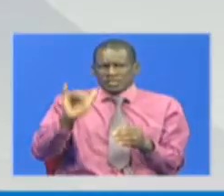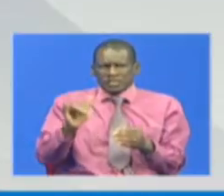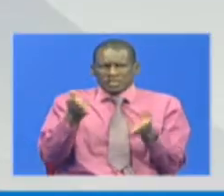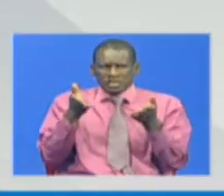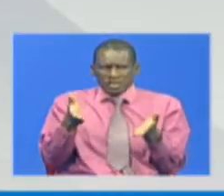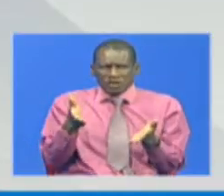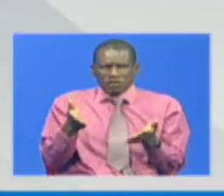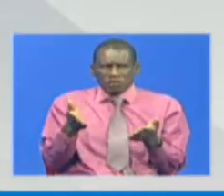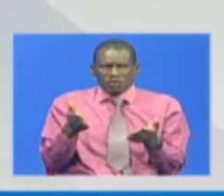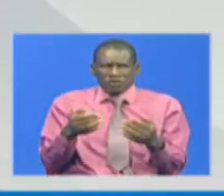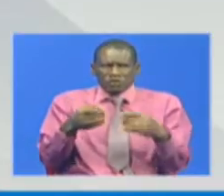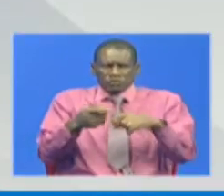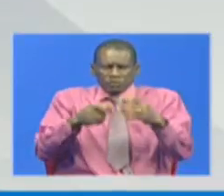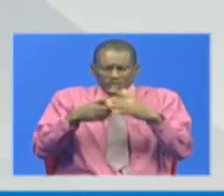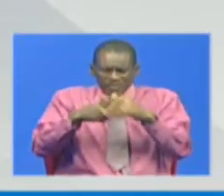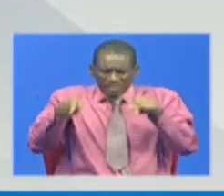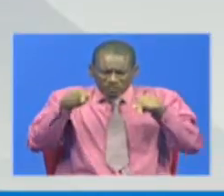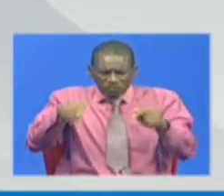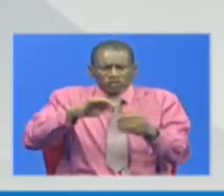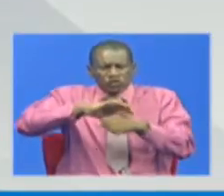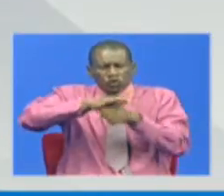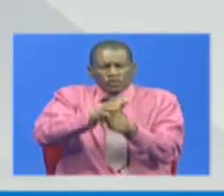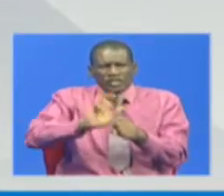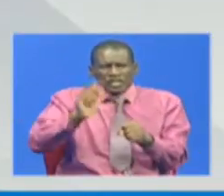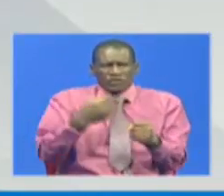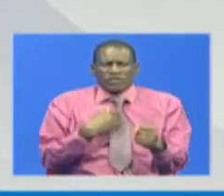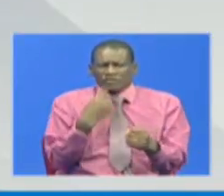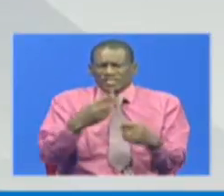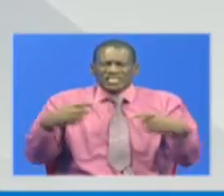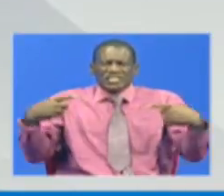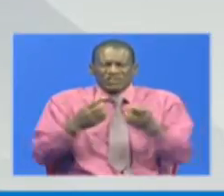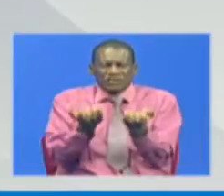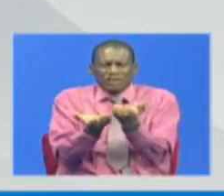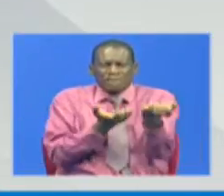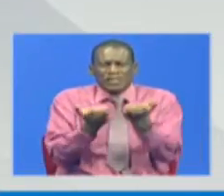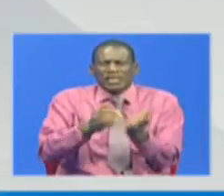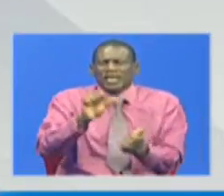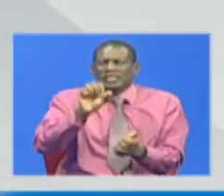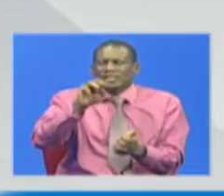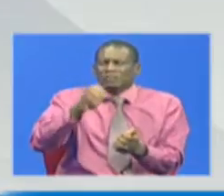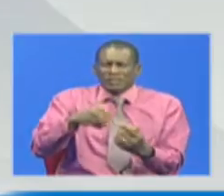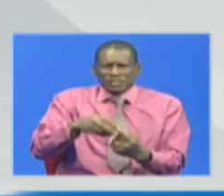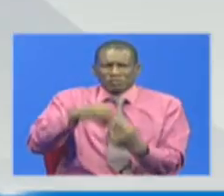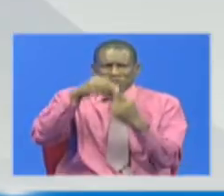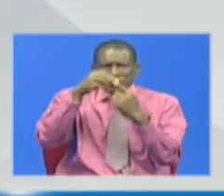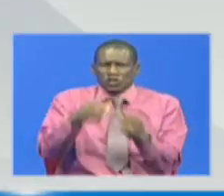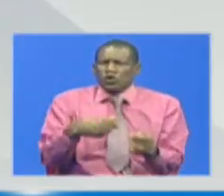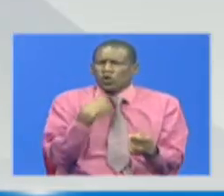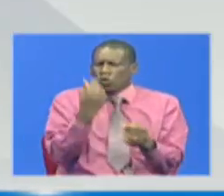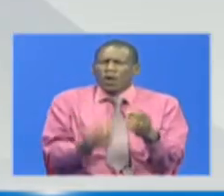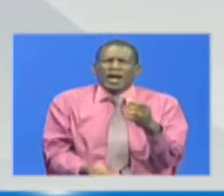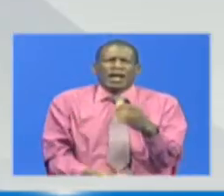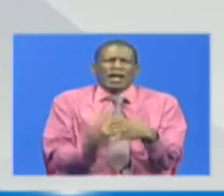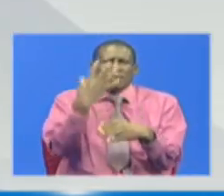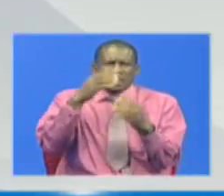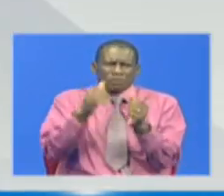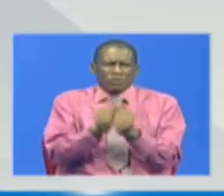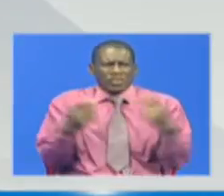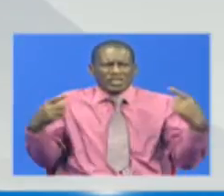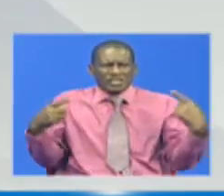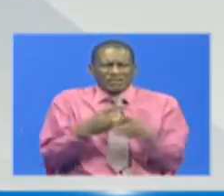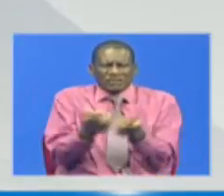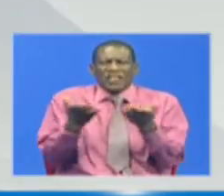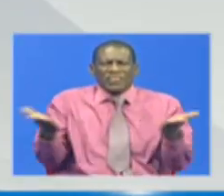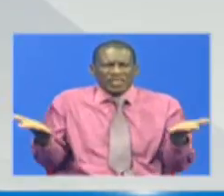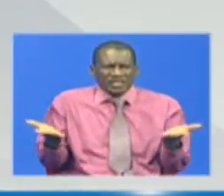since the beginning of this situation in Kenya, we've seen different businesses, SMEs especially, beg your pardon, who are coming up with different products. You